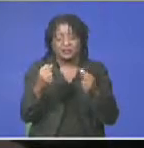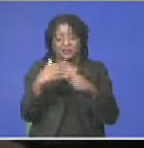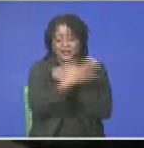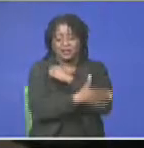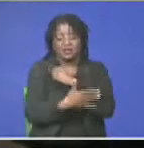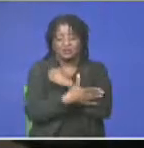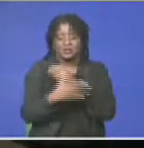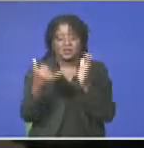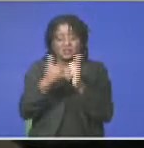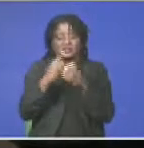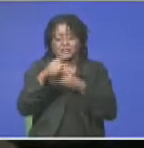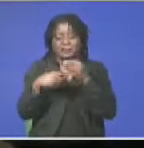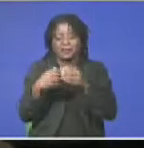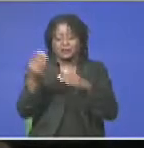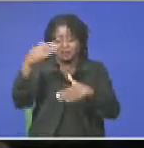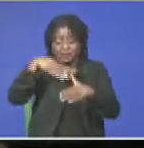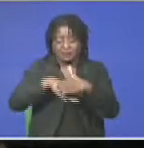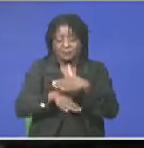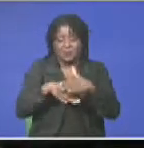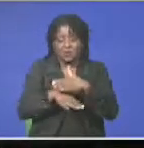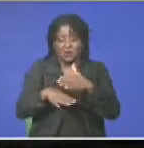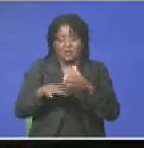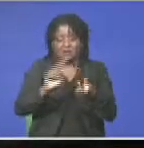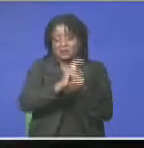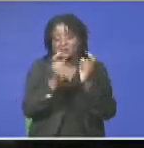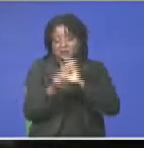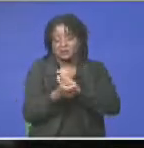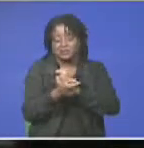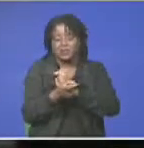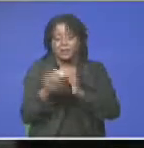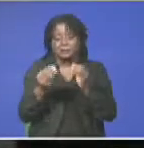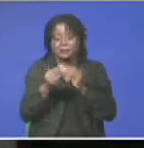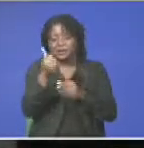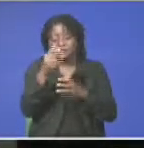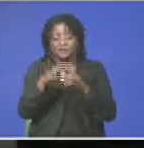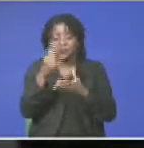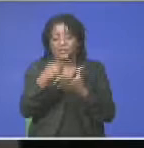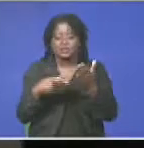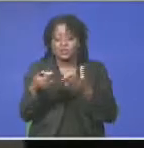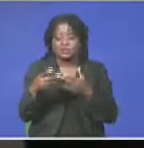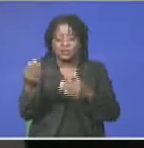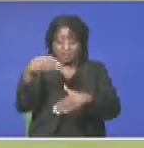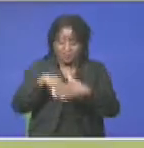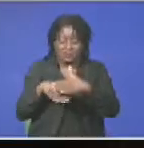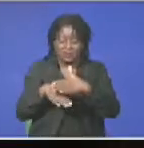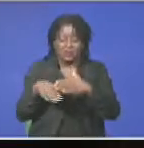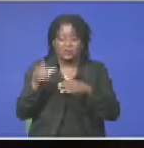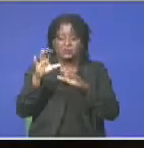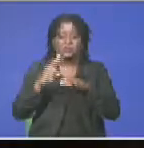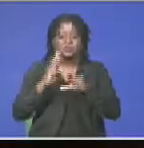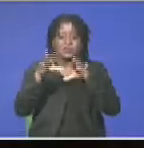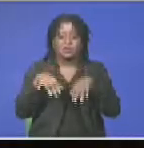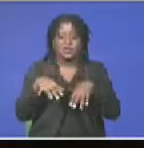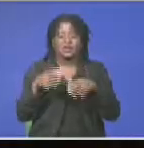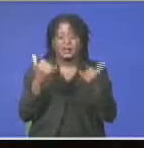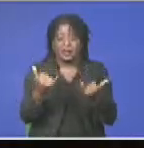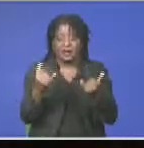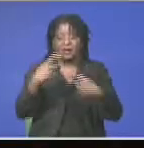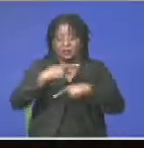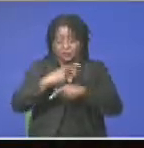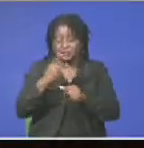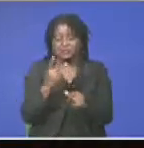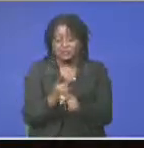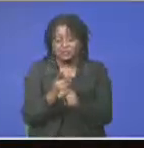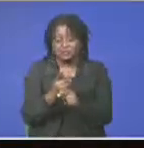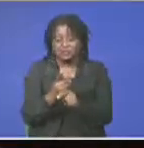other words, much of what you use that we import, we have to substitute because we could now produce. Now, the Agriculture